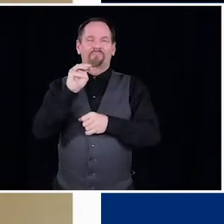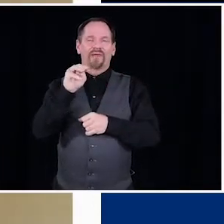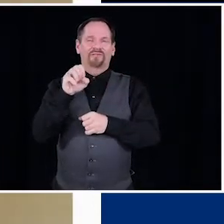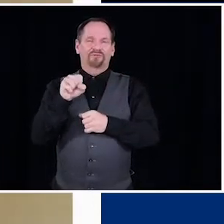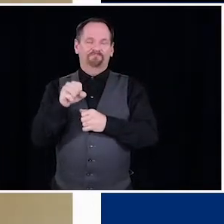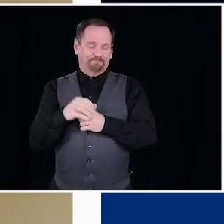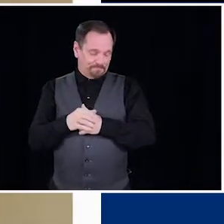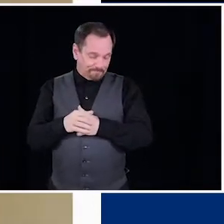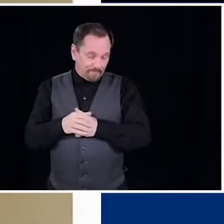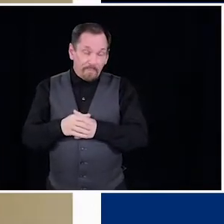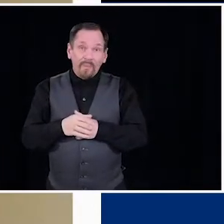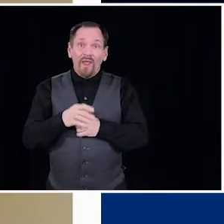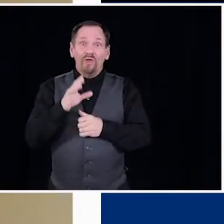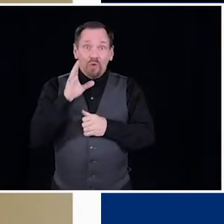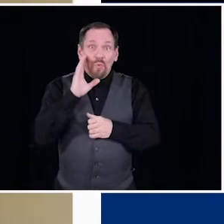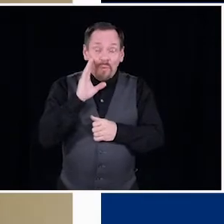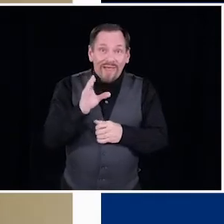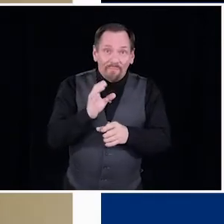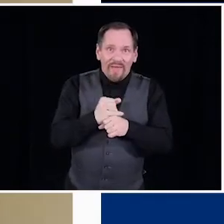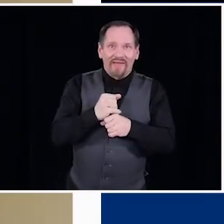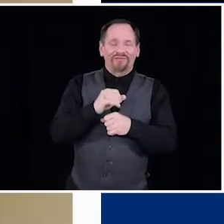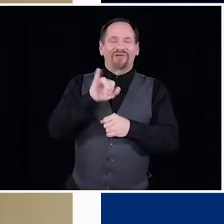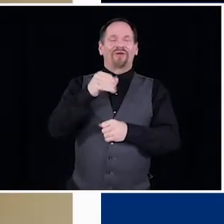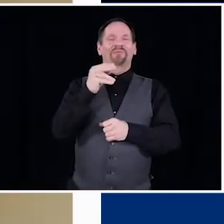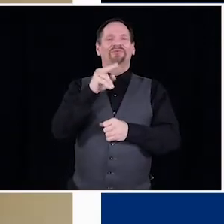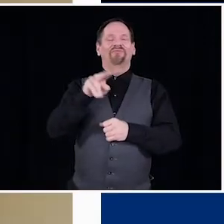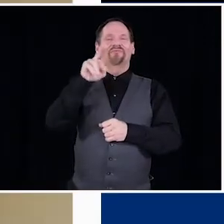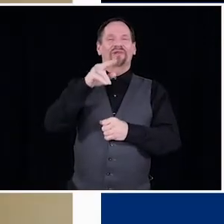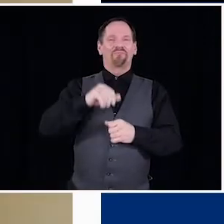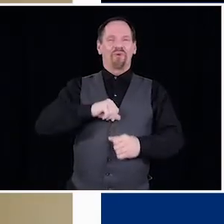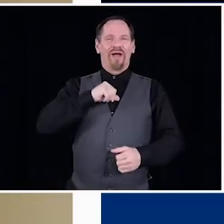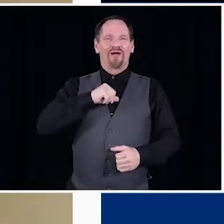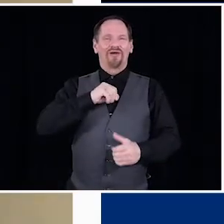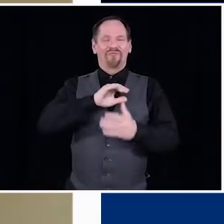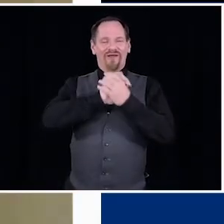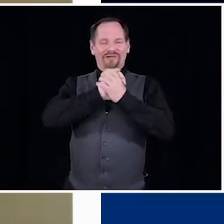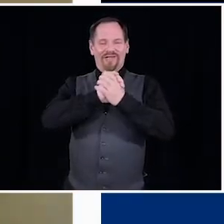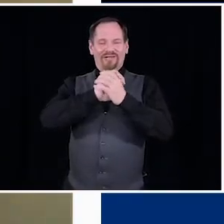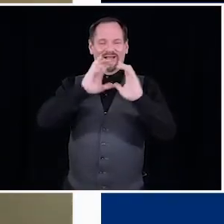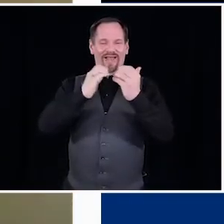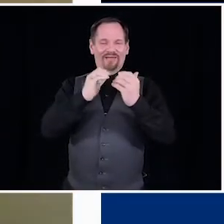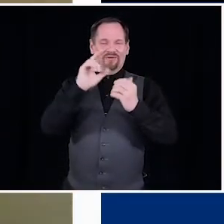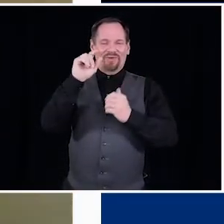university proud. Congratulations to the class of 2020.